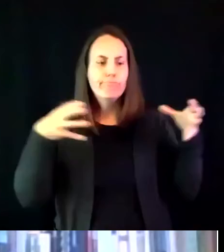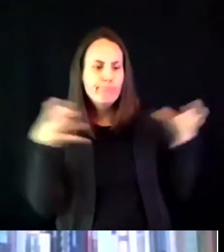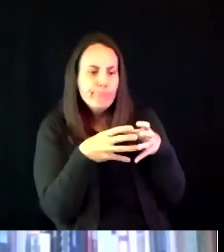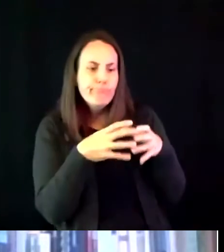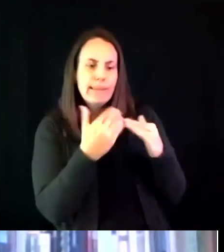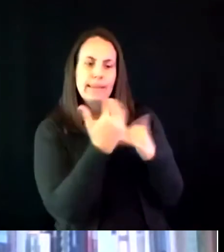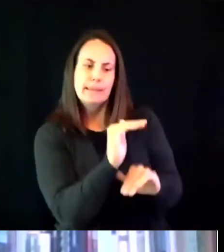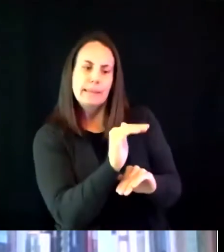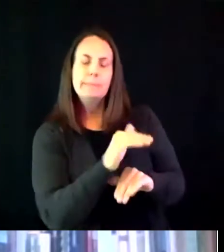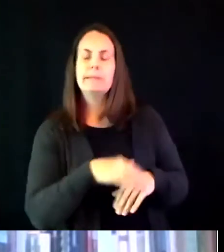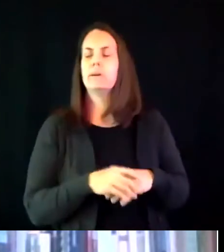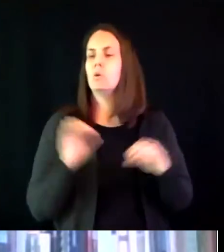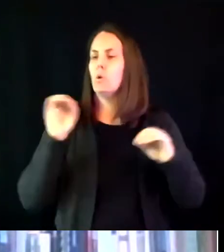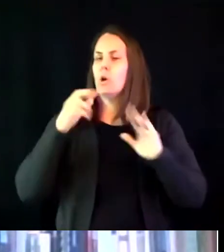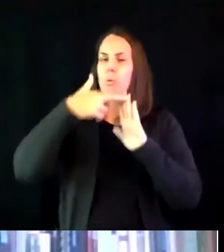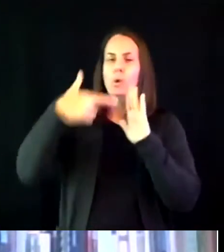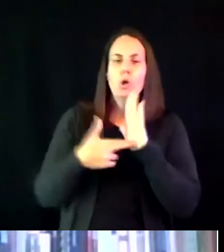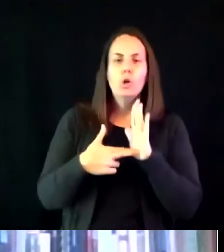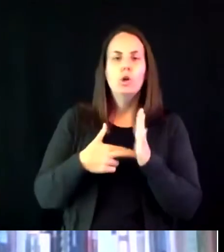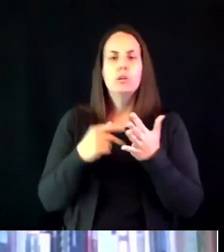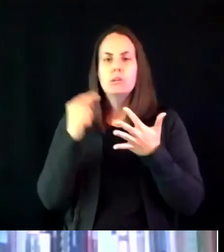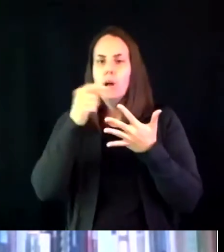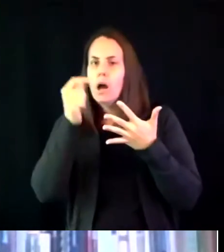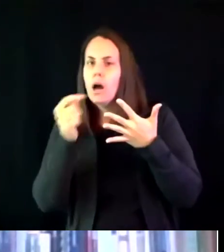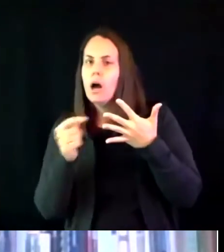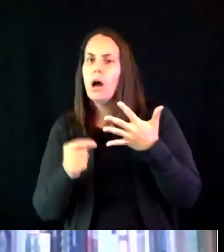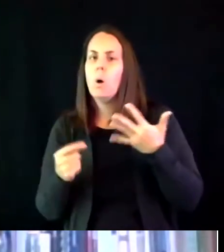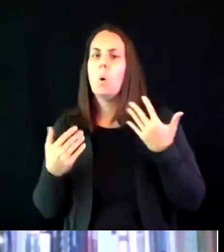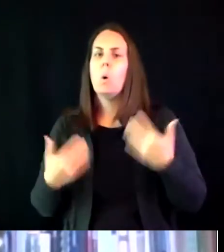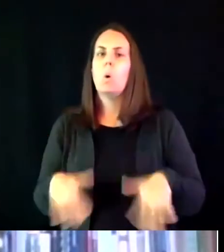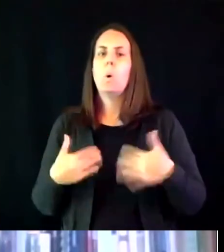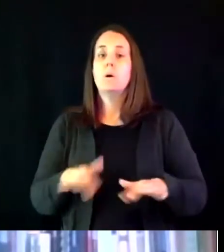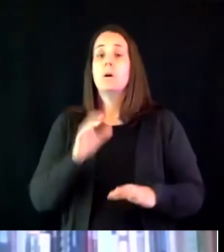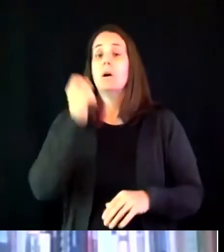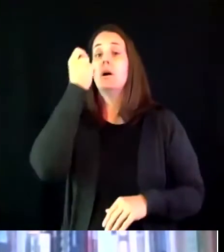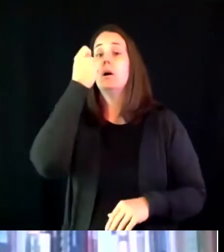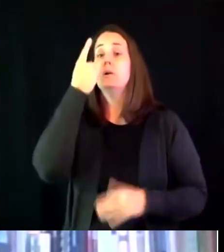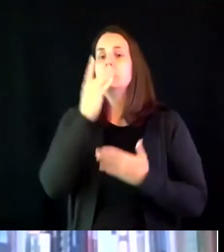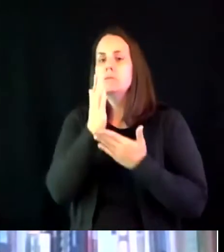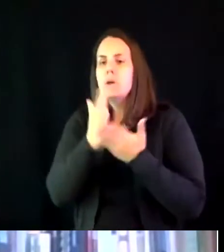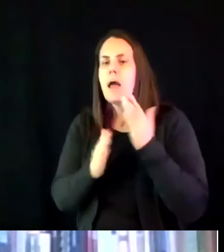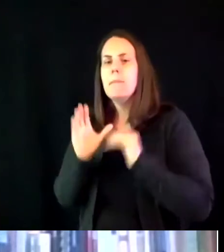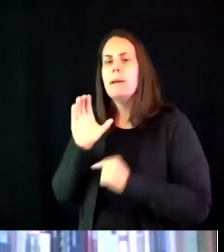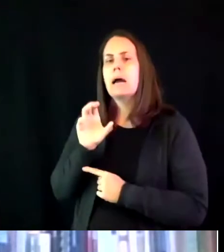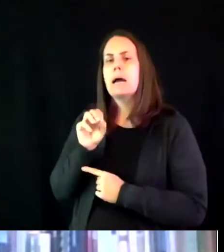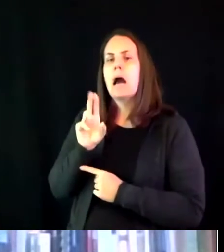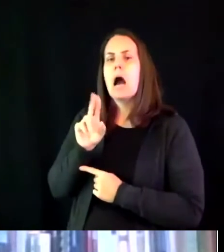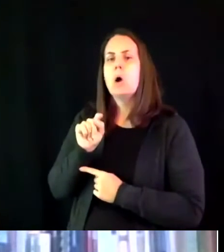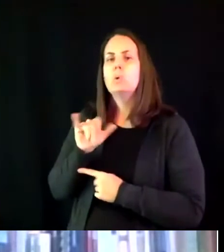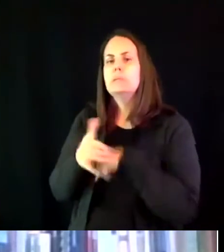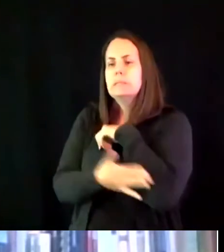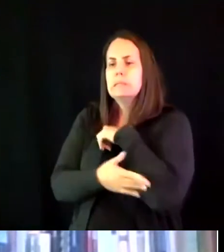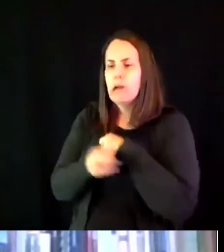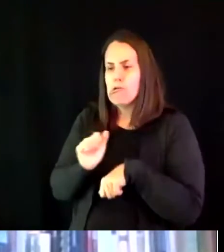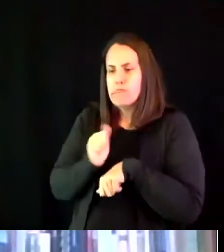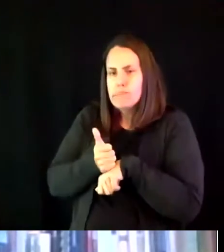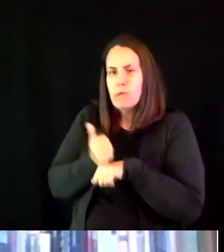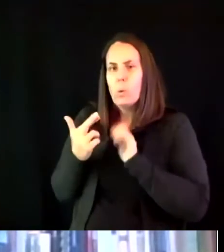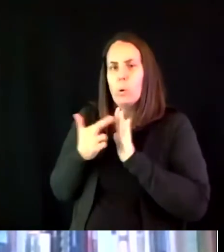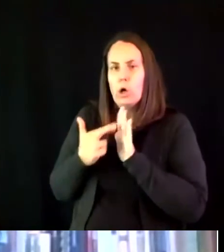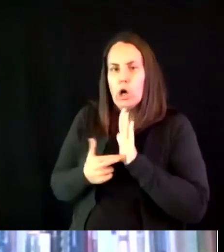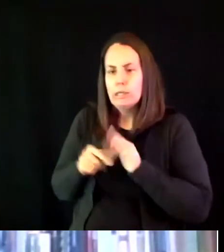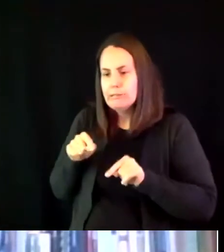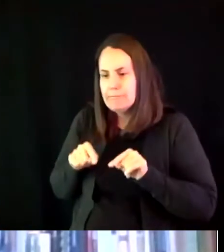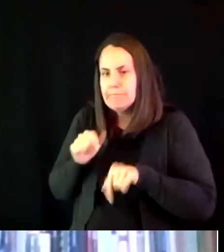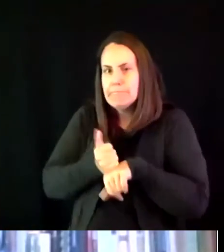where local health officers issued those orders. That is very different than almost every other state, and certainly from